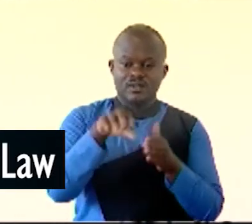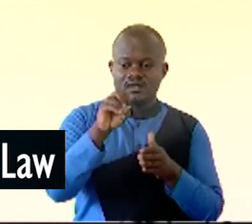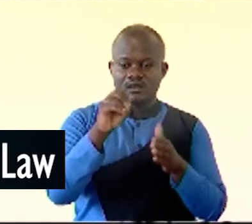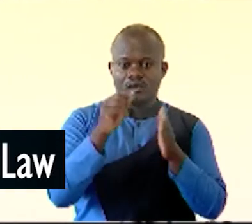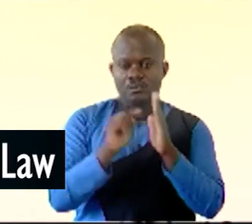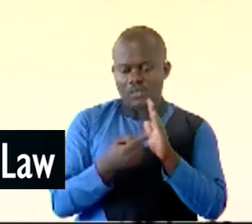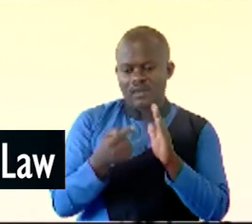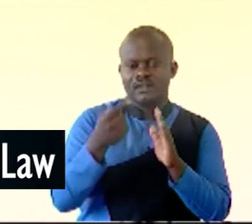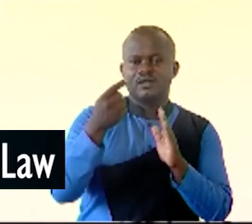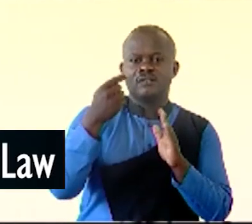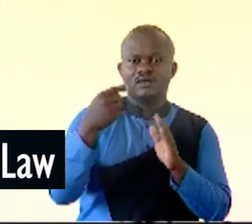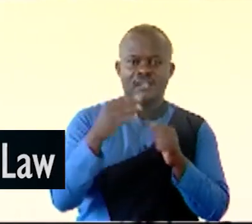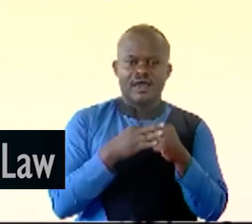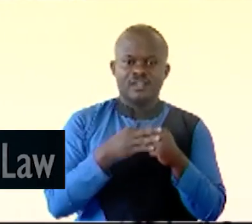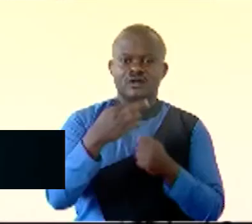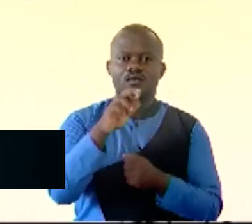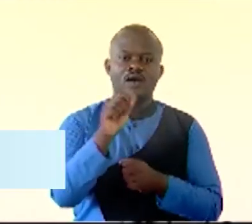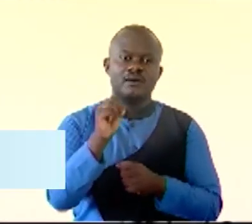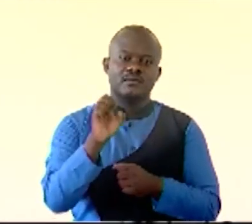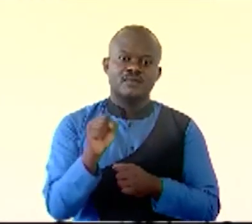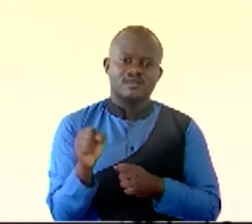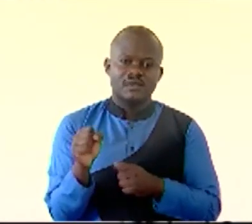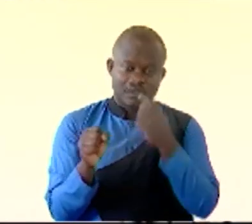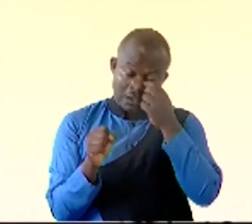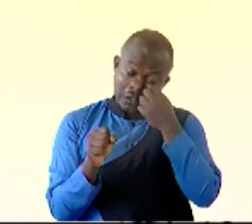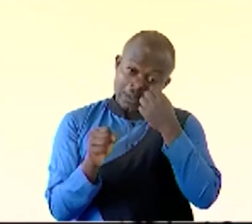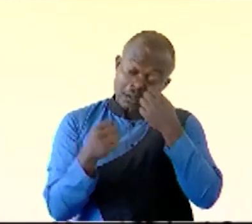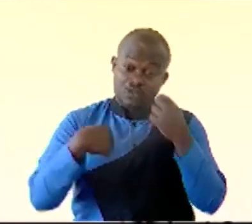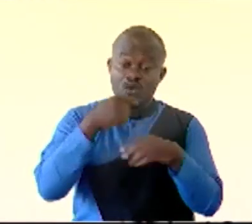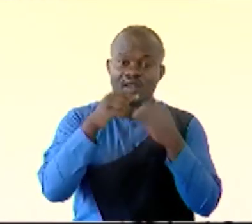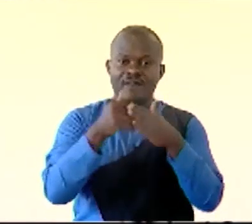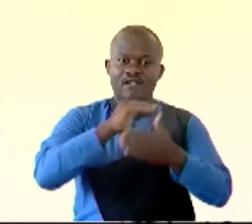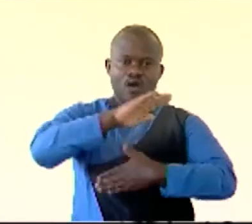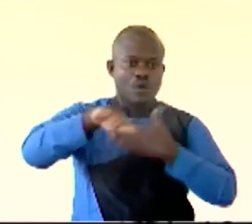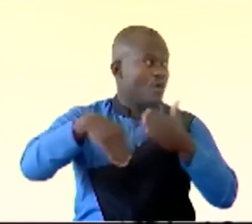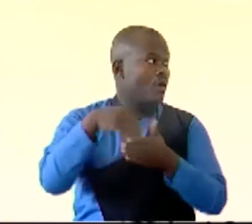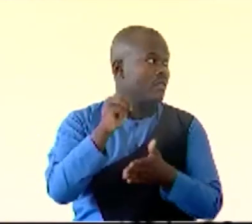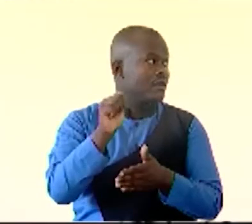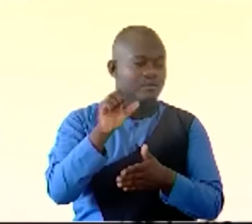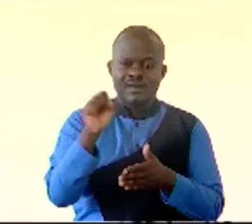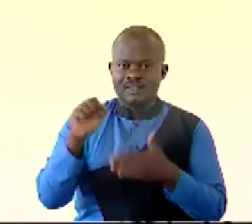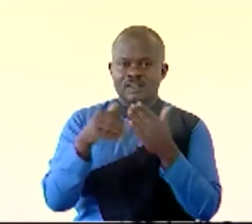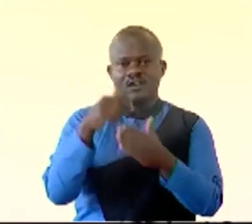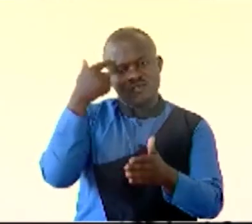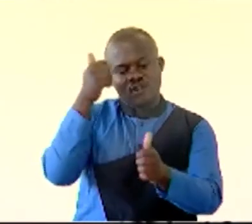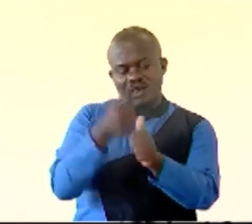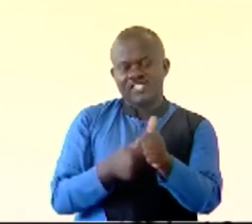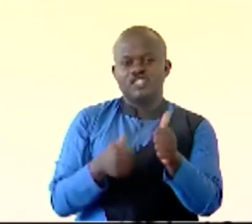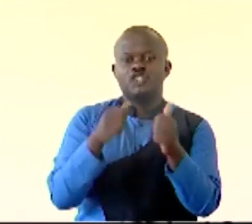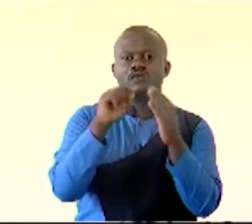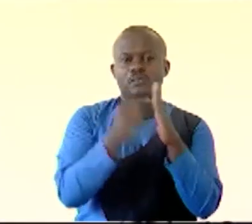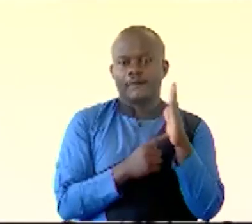0.8 grams. So we have all the masses for each product